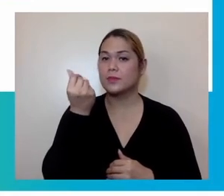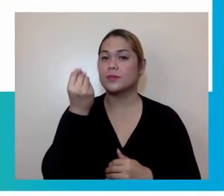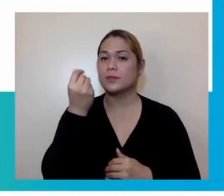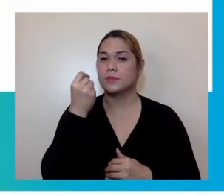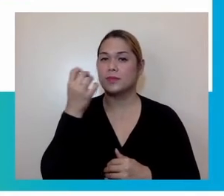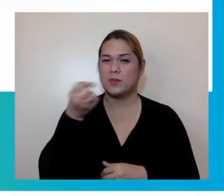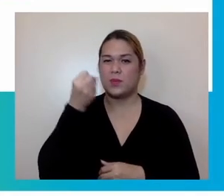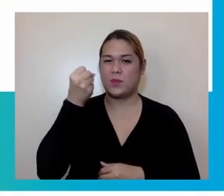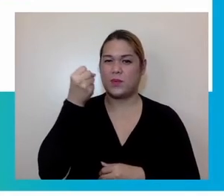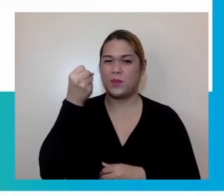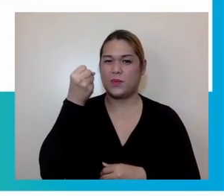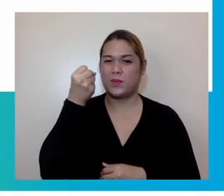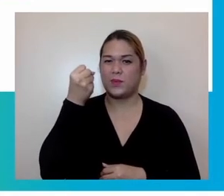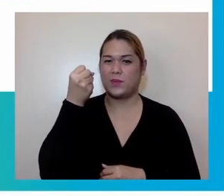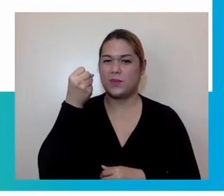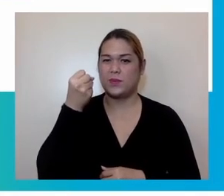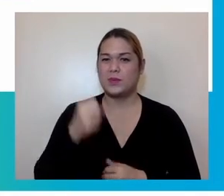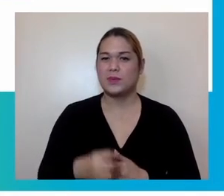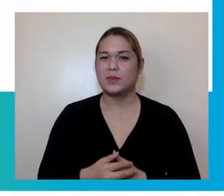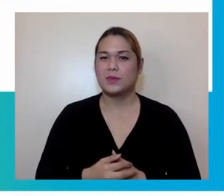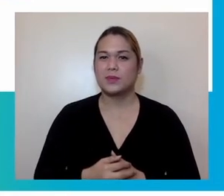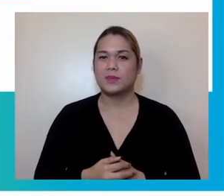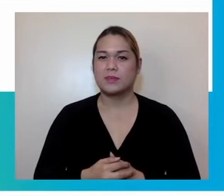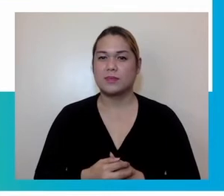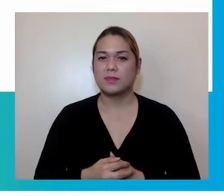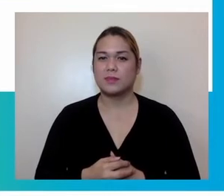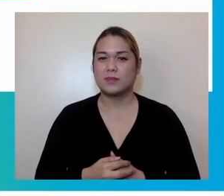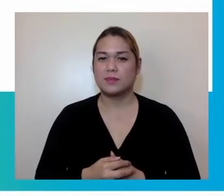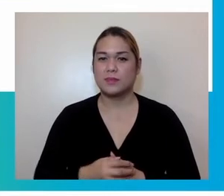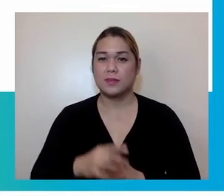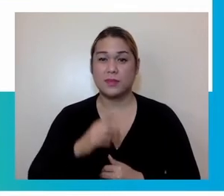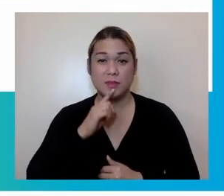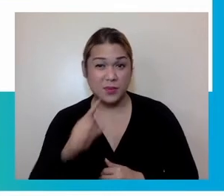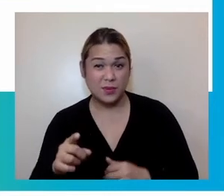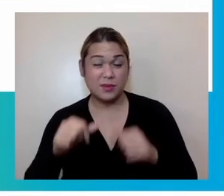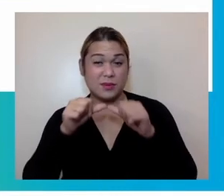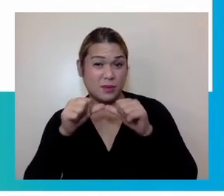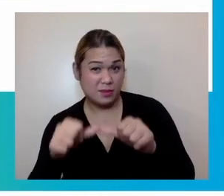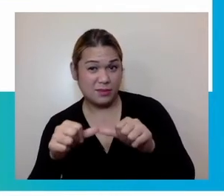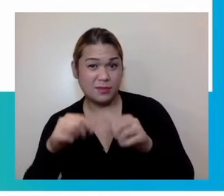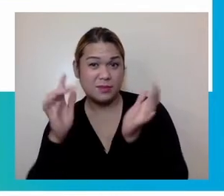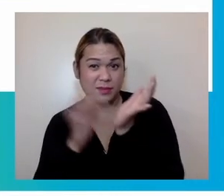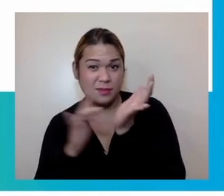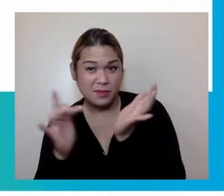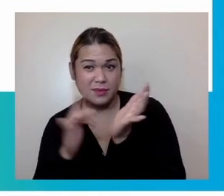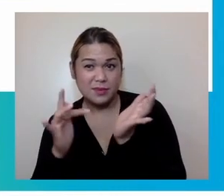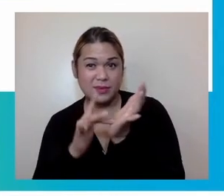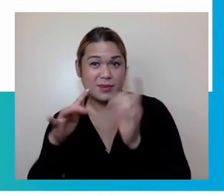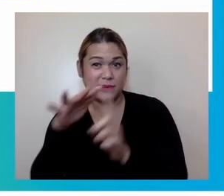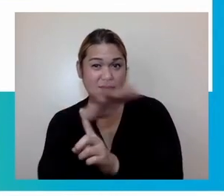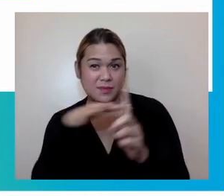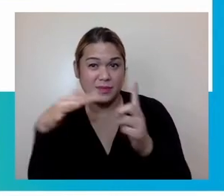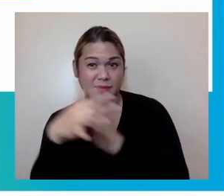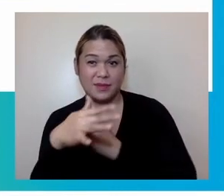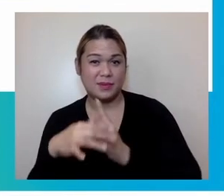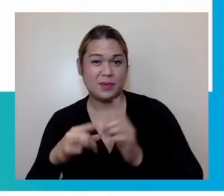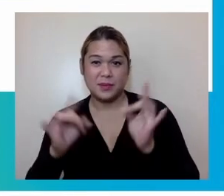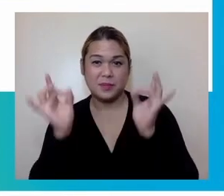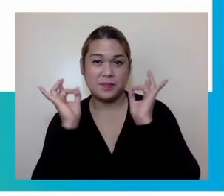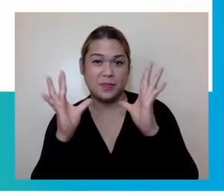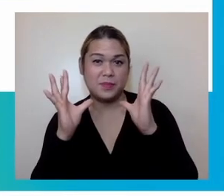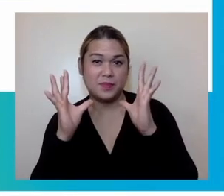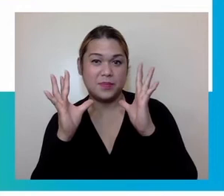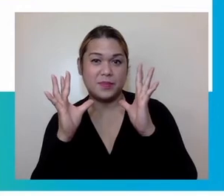unsustainable energy sources. So there's a lot of environmental risk. 80% of